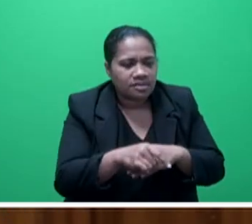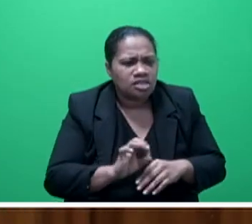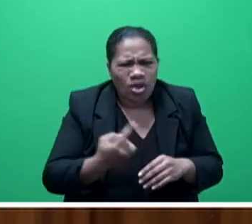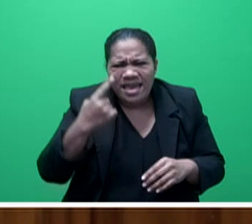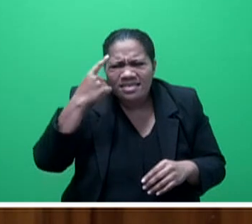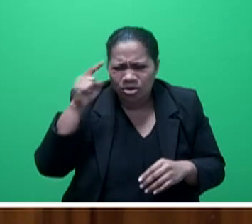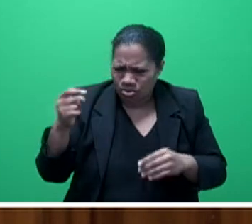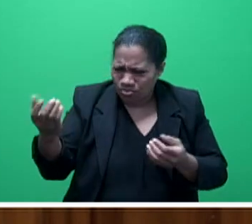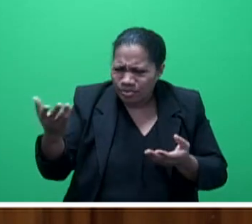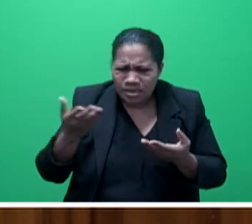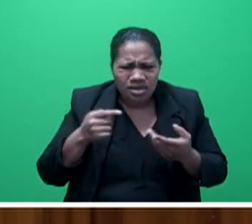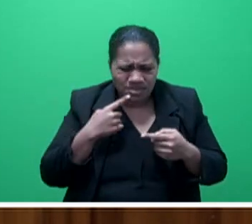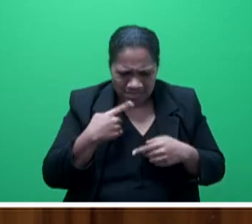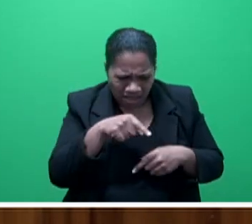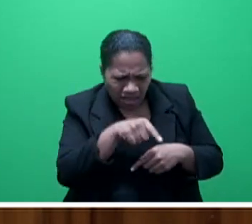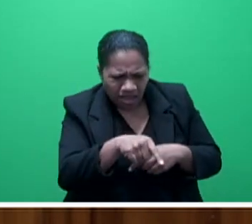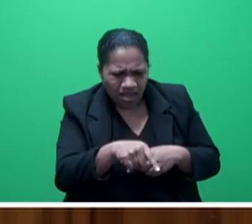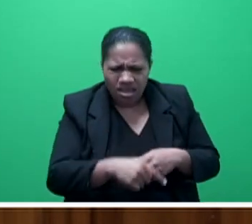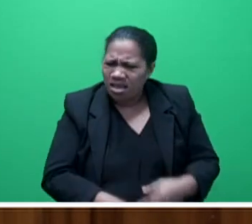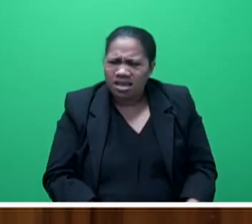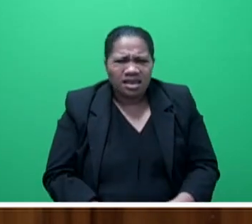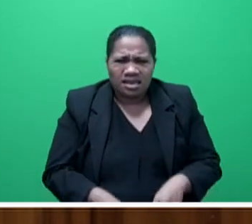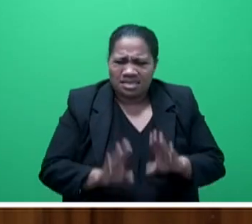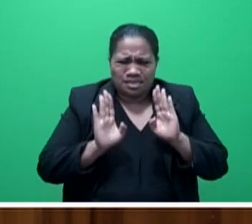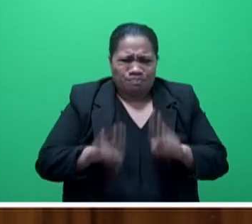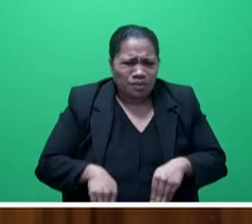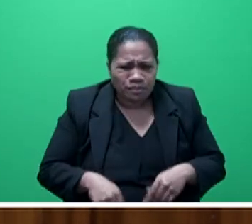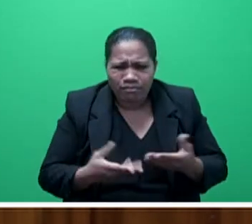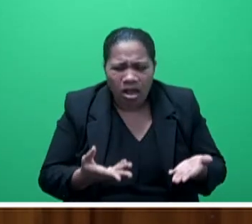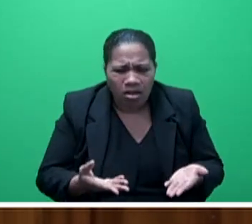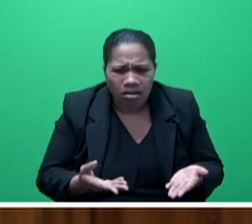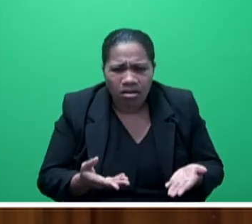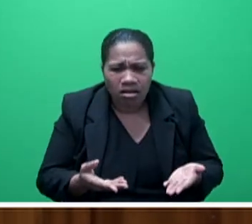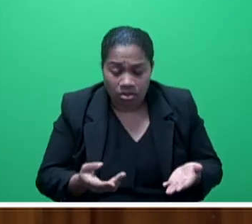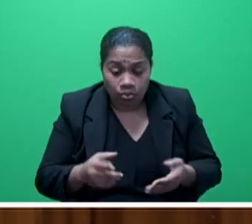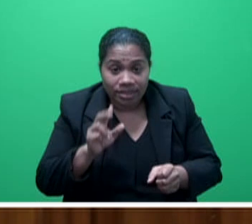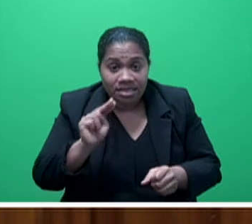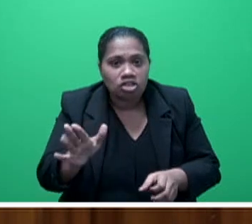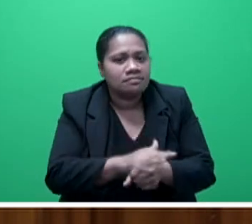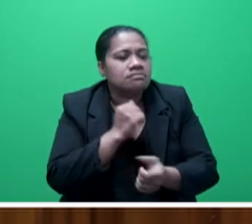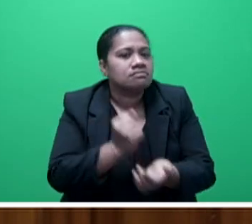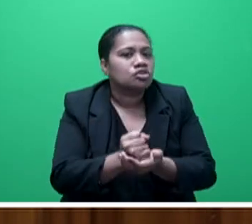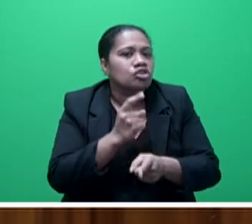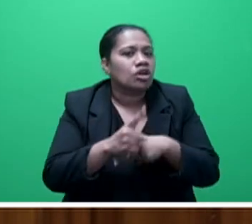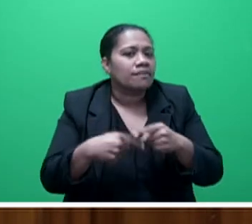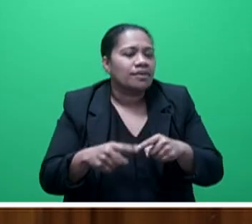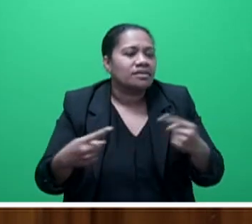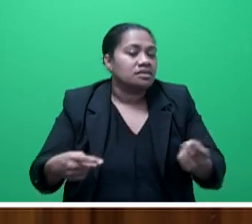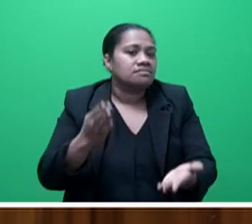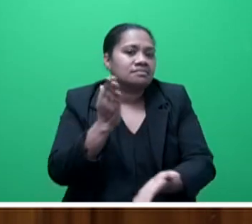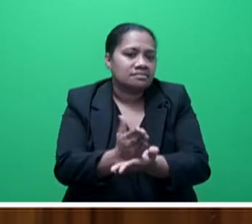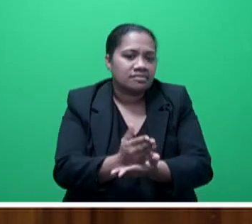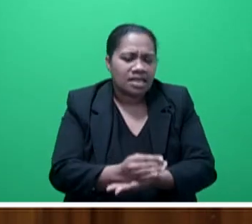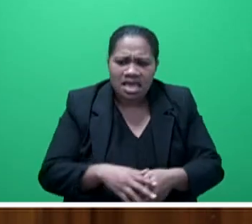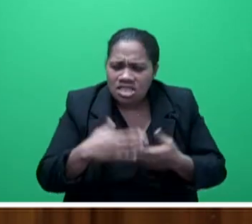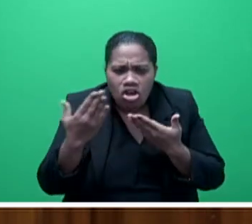devious, despicable, to be able to say the very least. We need to make sure that we talk about things that are true. Now, the Honourable Tesiso Kuru,